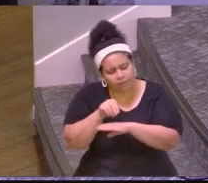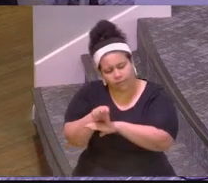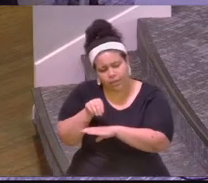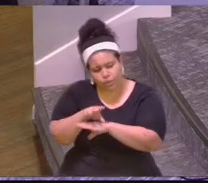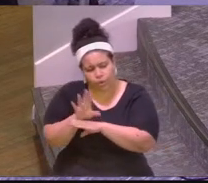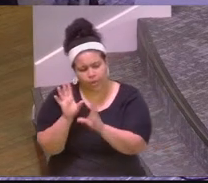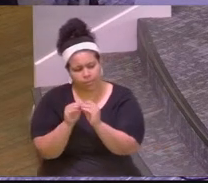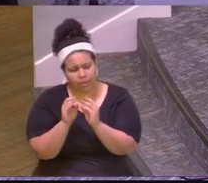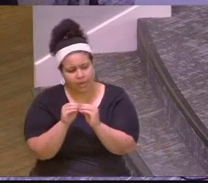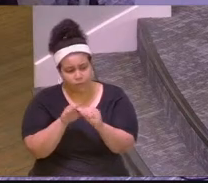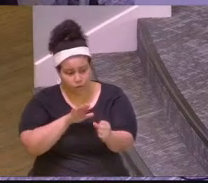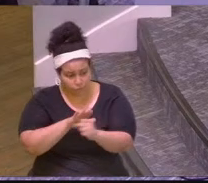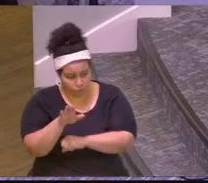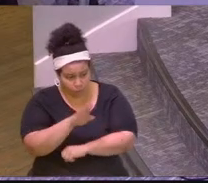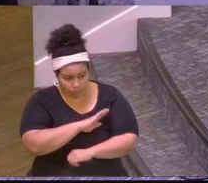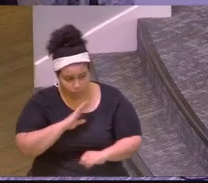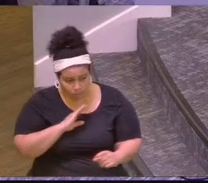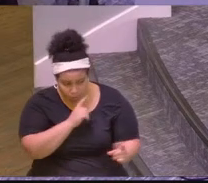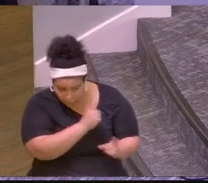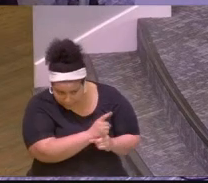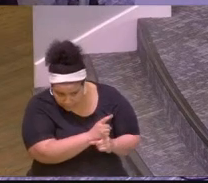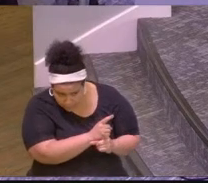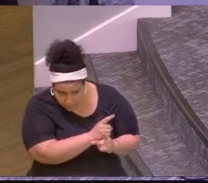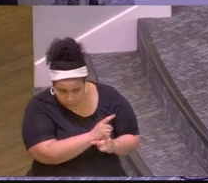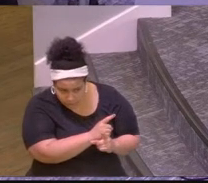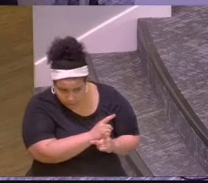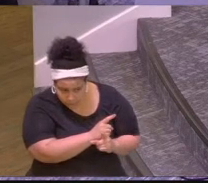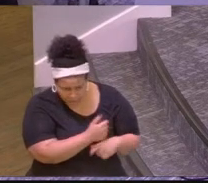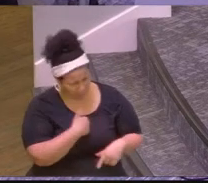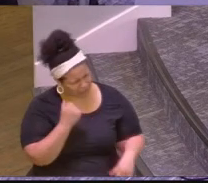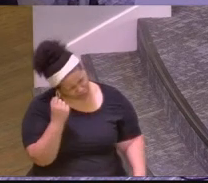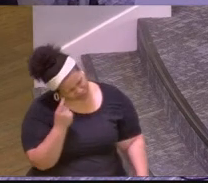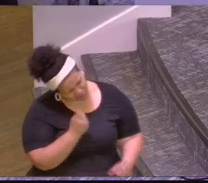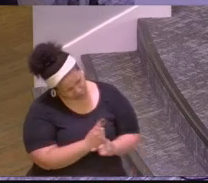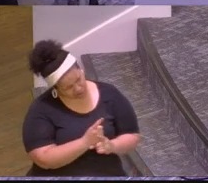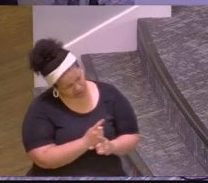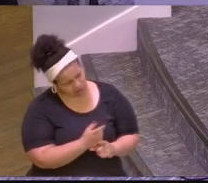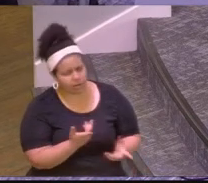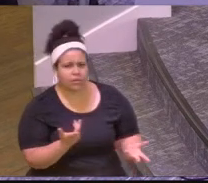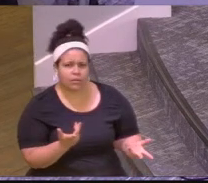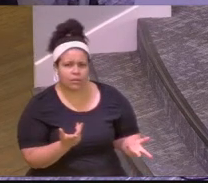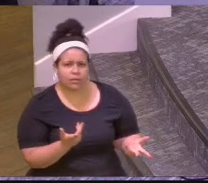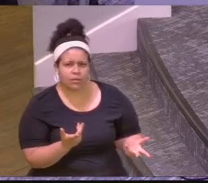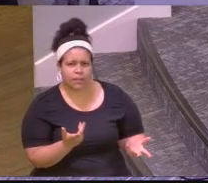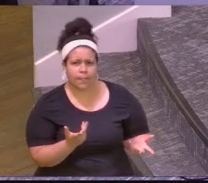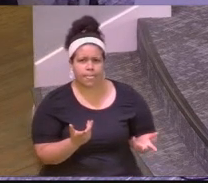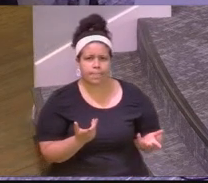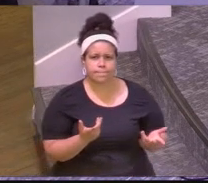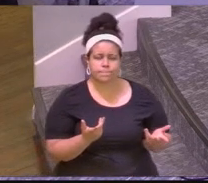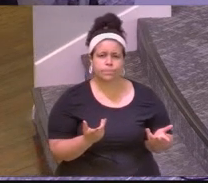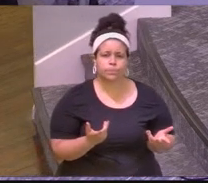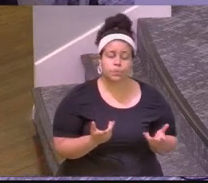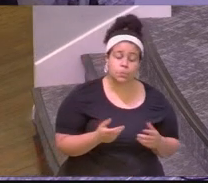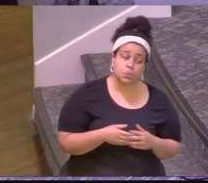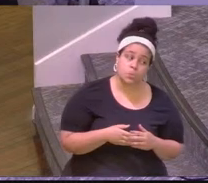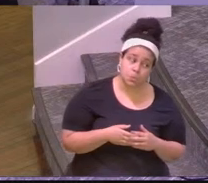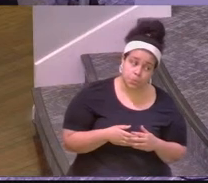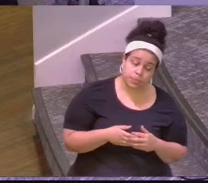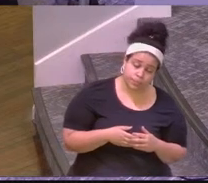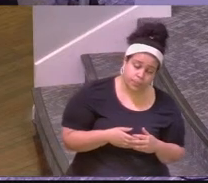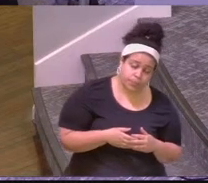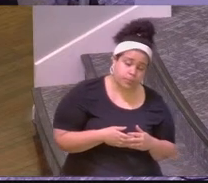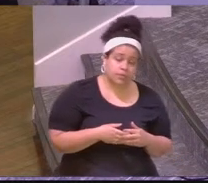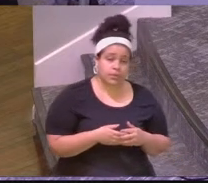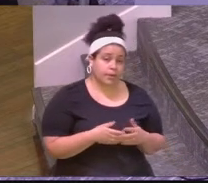board, right? I mean, I understand that correctly. So getting that piece right in terms of communication is